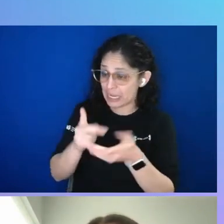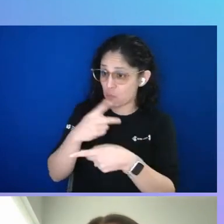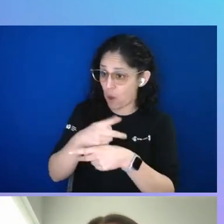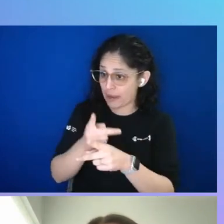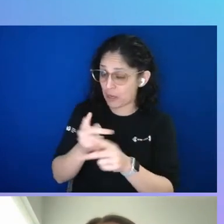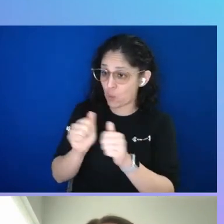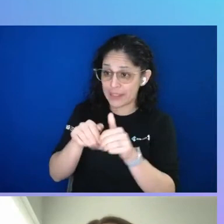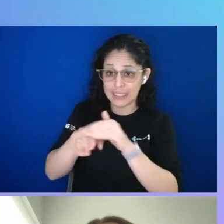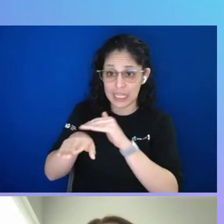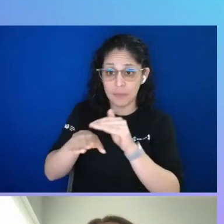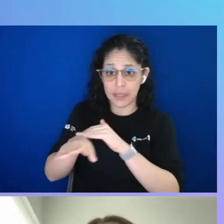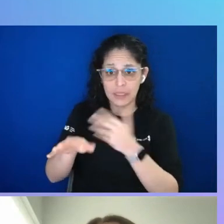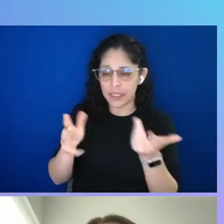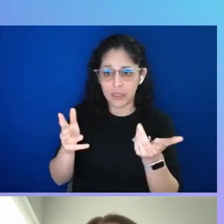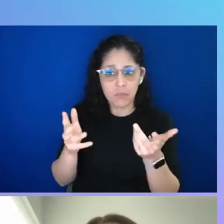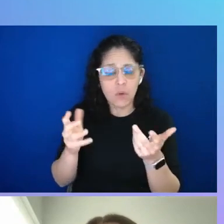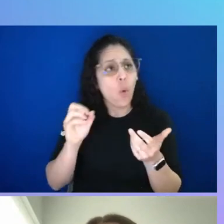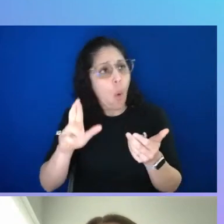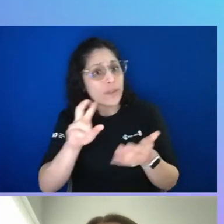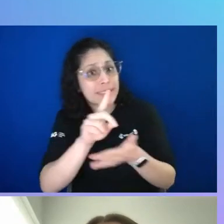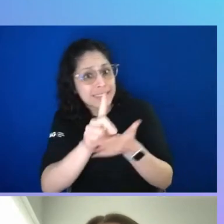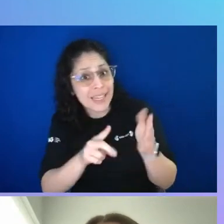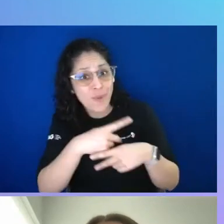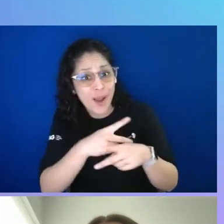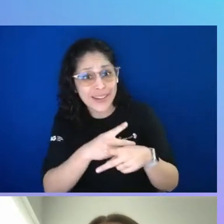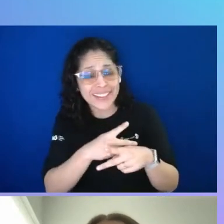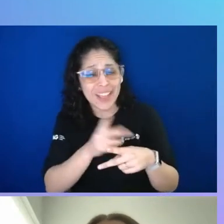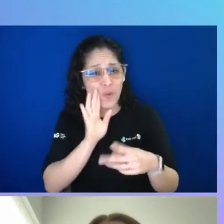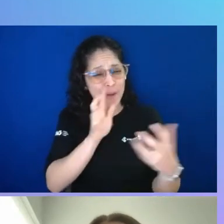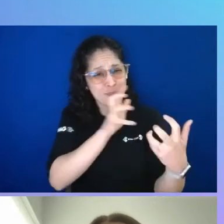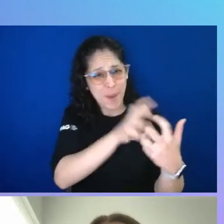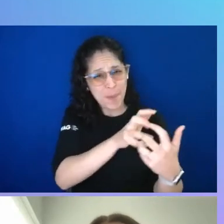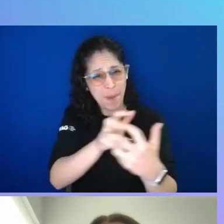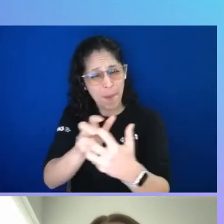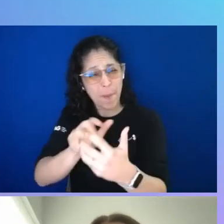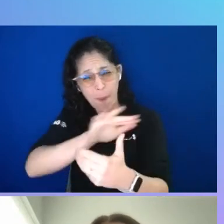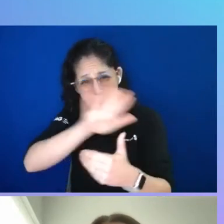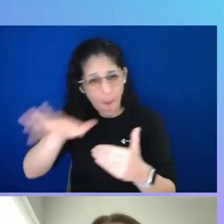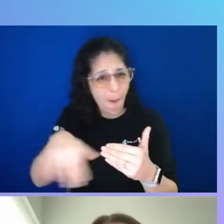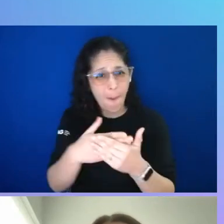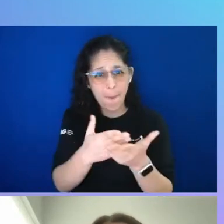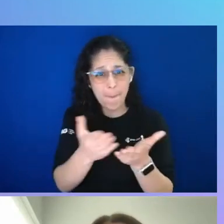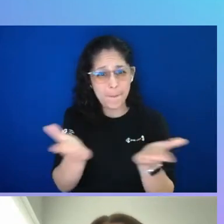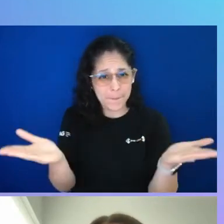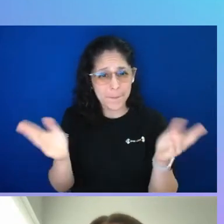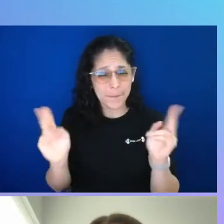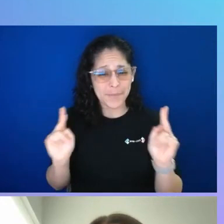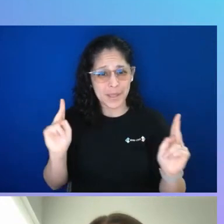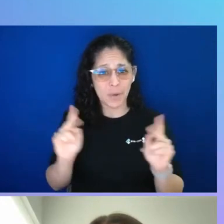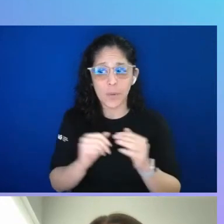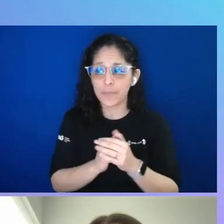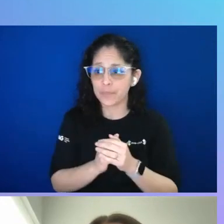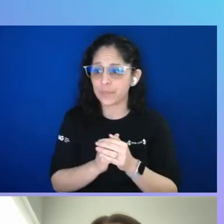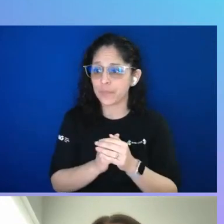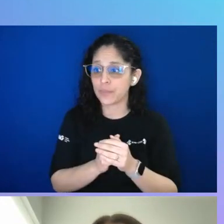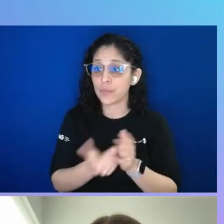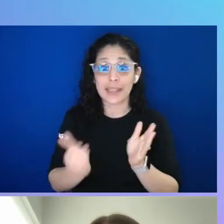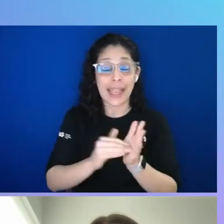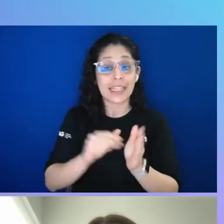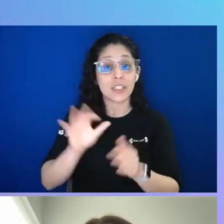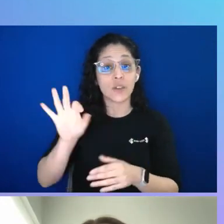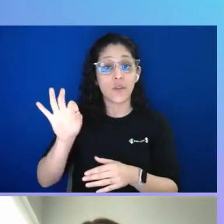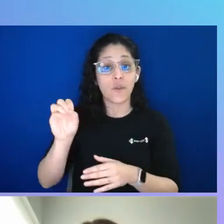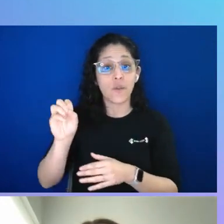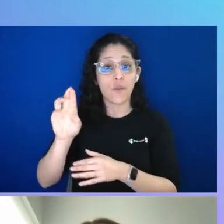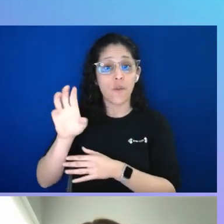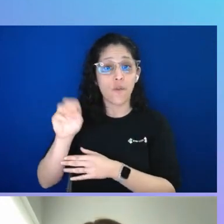benefit everyone. And a prime example of this is with Form Assist calibration. So Andrea talked about it